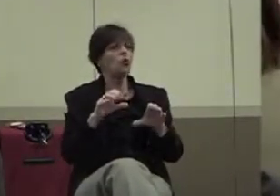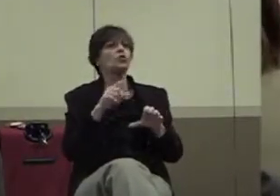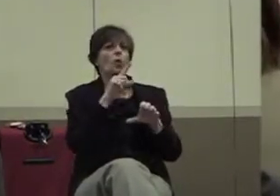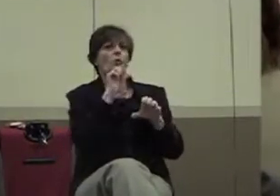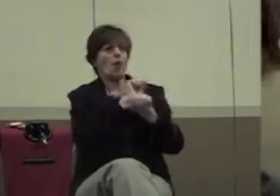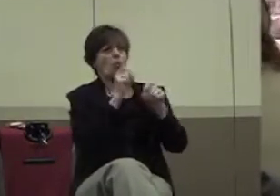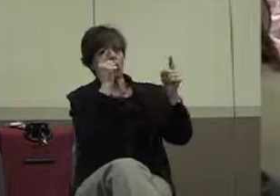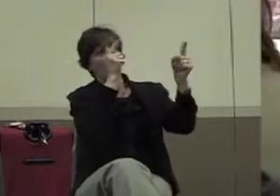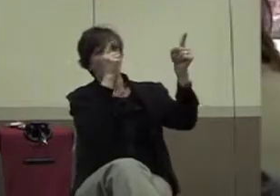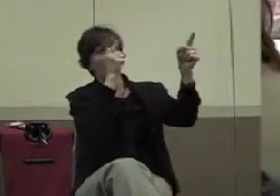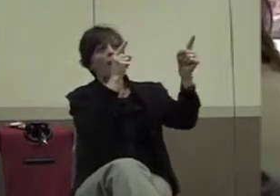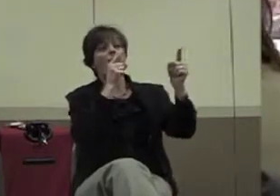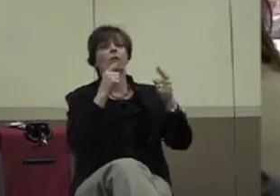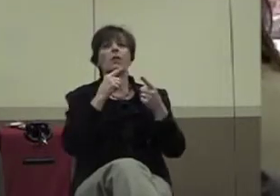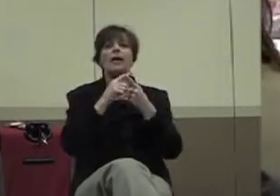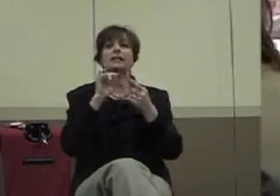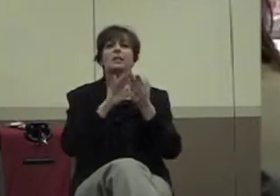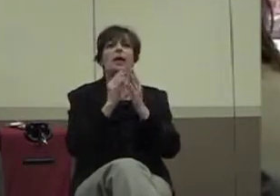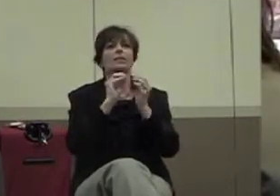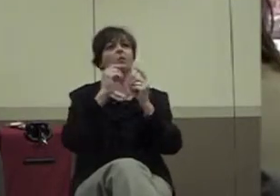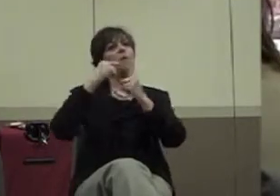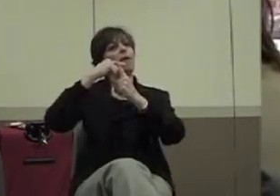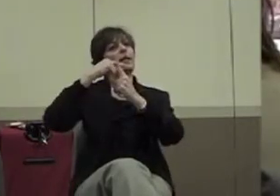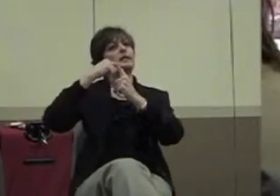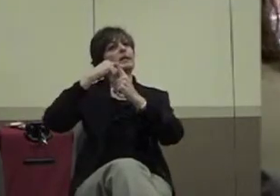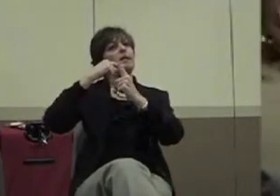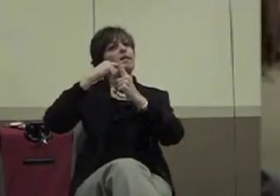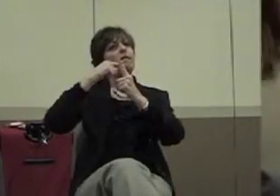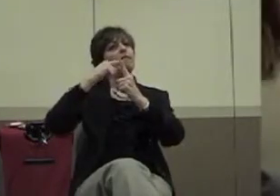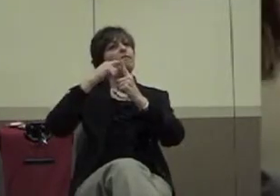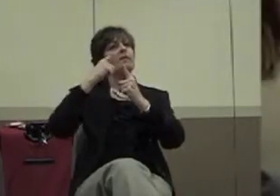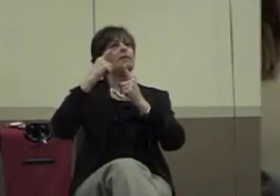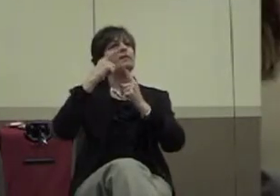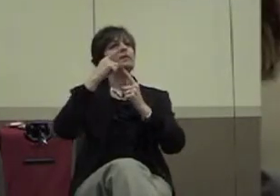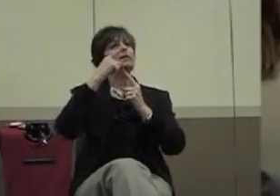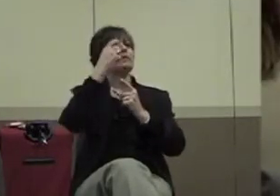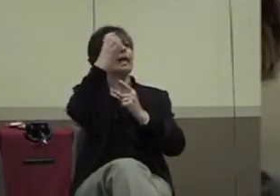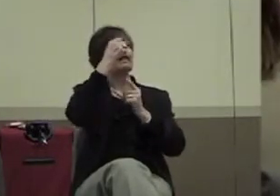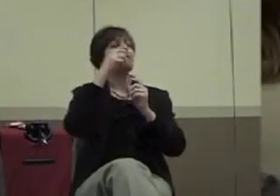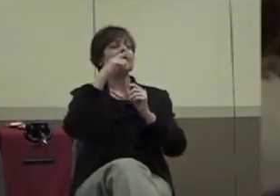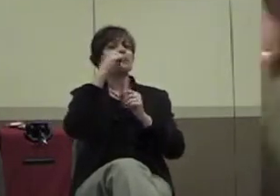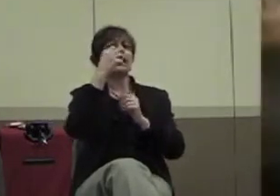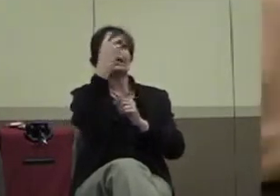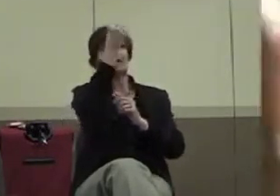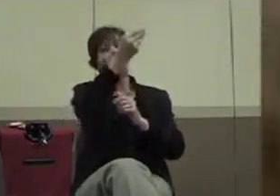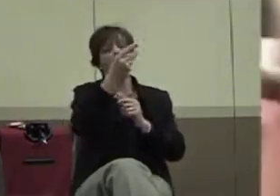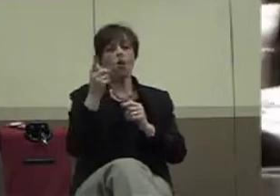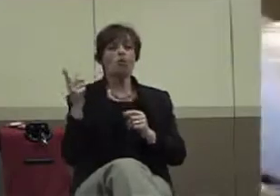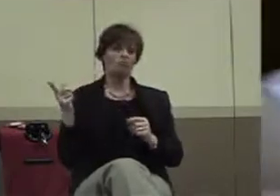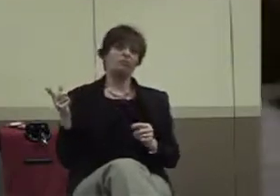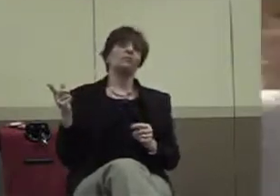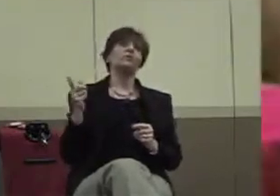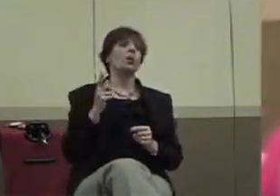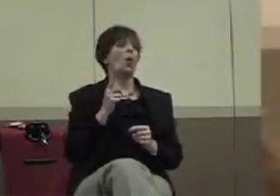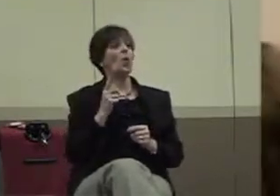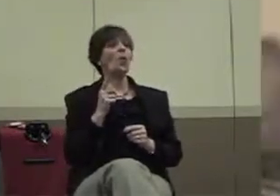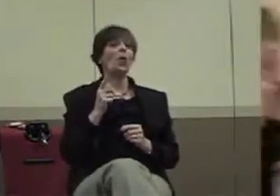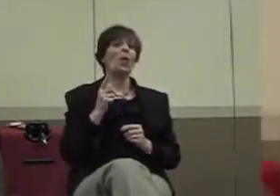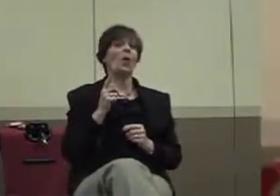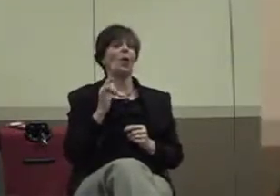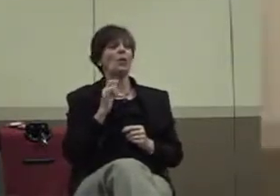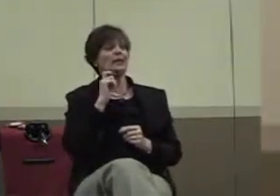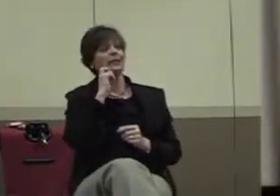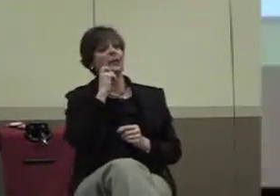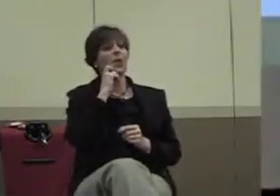it becomes more of a positive by taking them out. Yeah, so it makes them look, oh, this is kind of a cool thing to get to